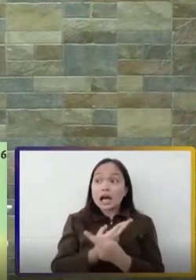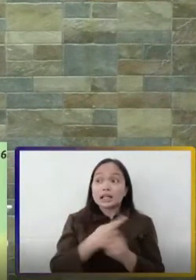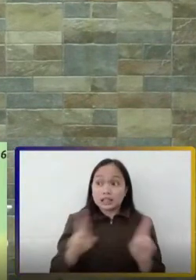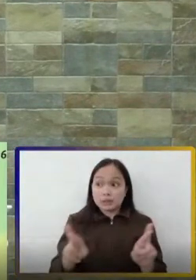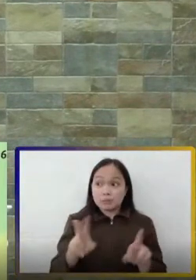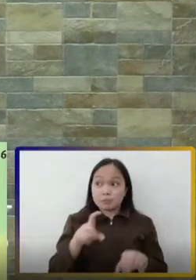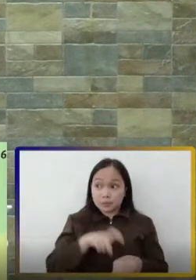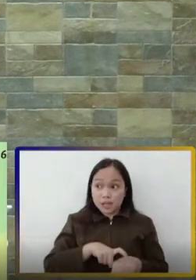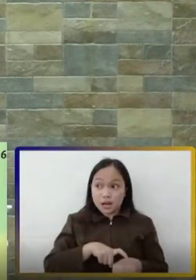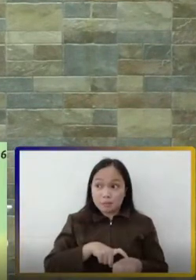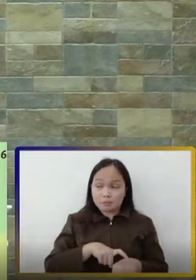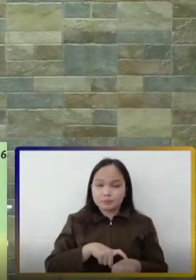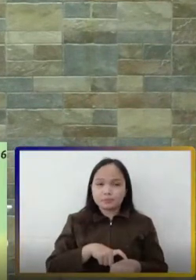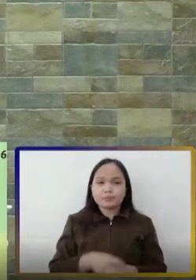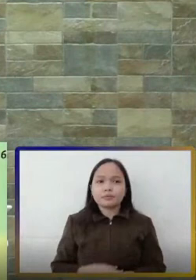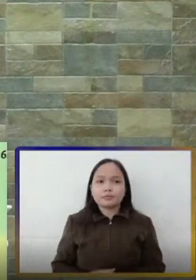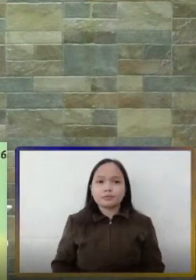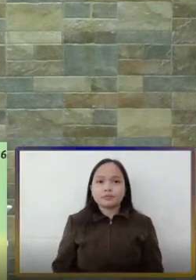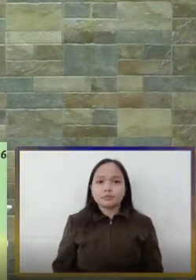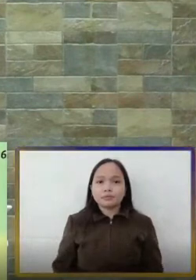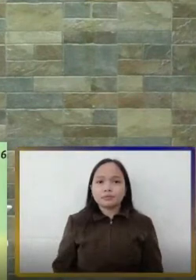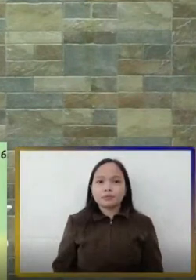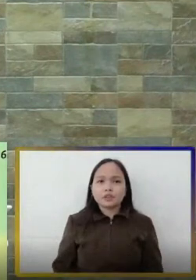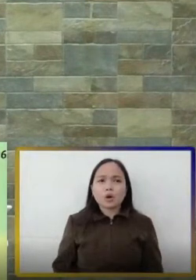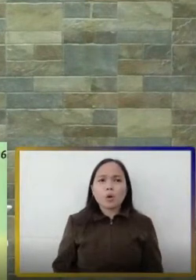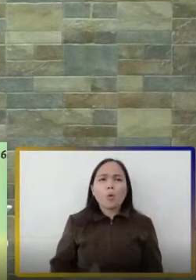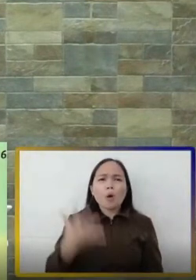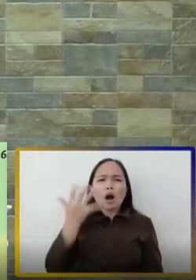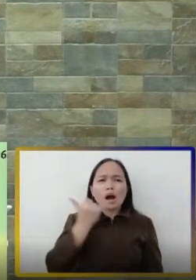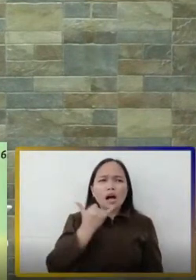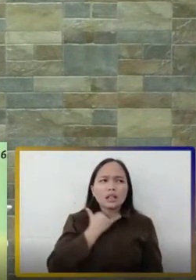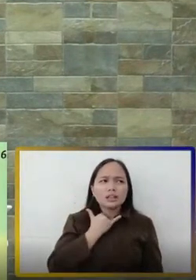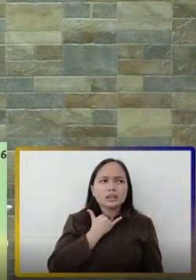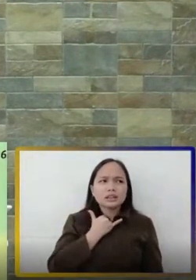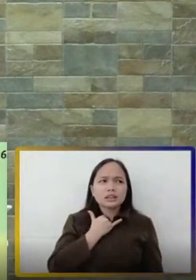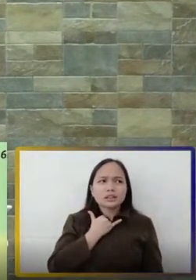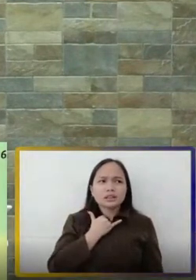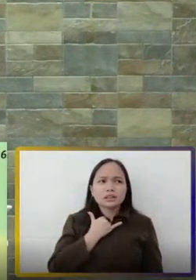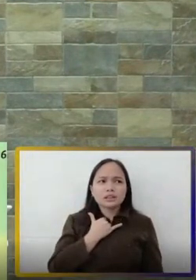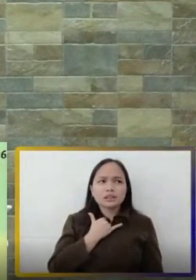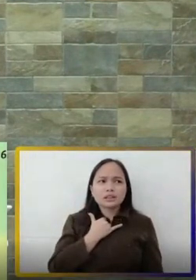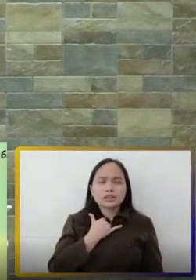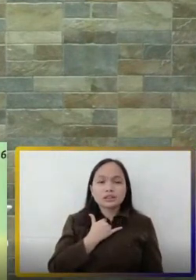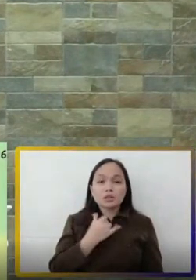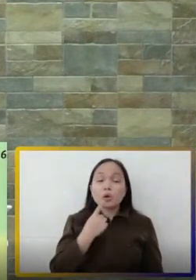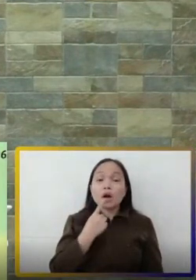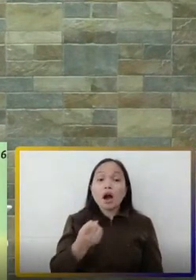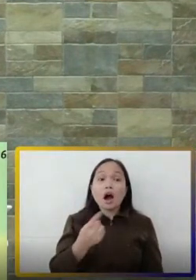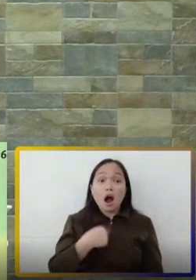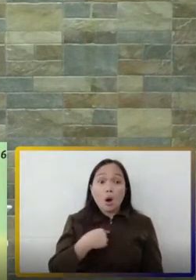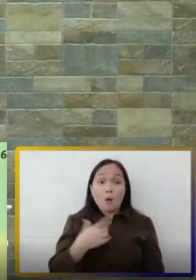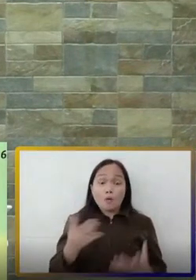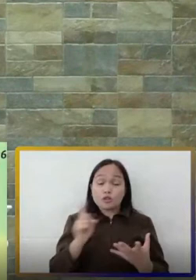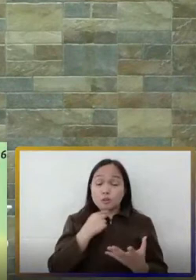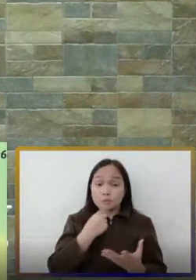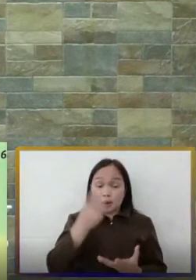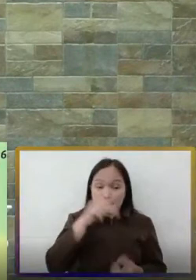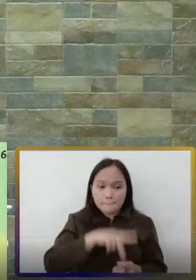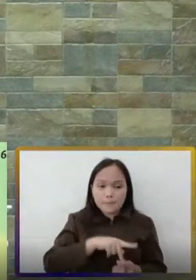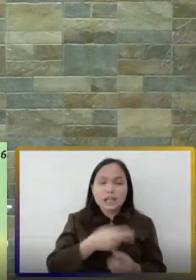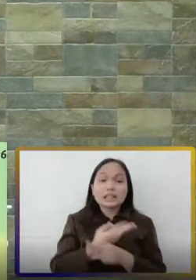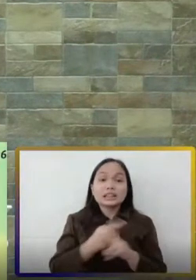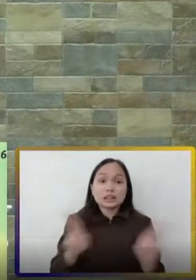the time. You see? Why is that? Well, I like this. I like what Paul said here. Redeeming the